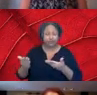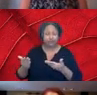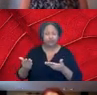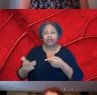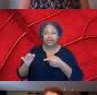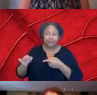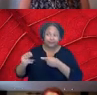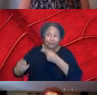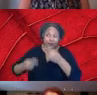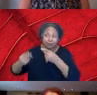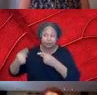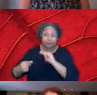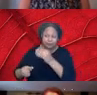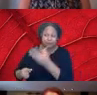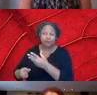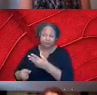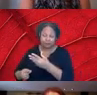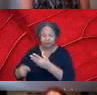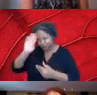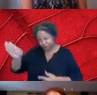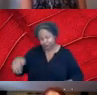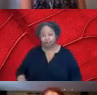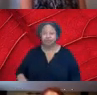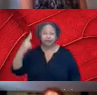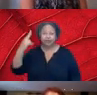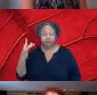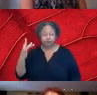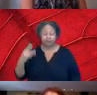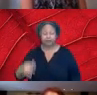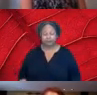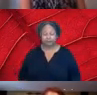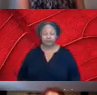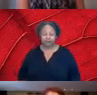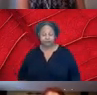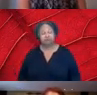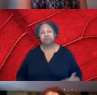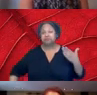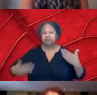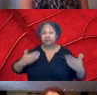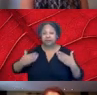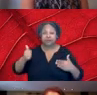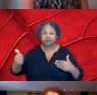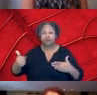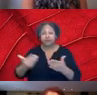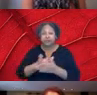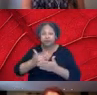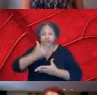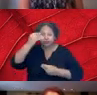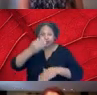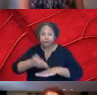your nominee that you are nominating them. And the reason for that simply is that they might have an updated biography or